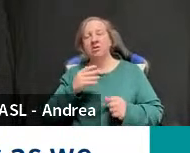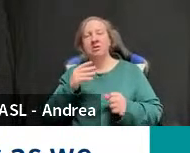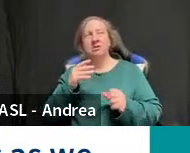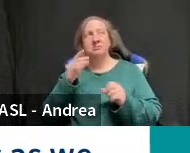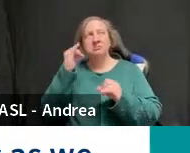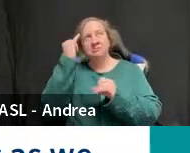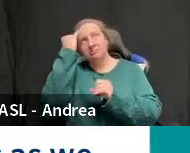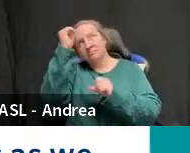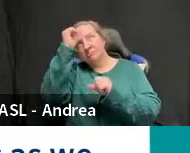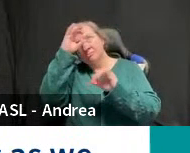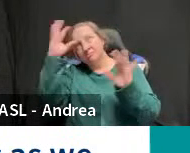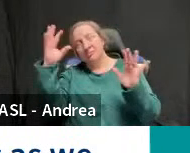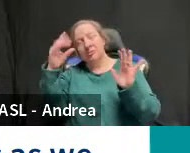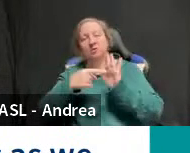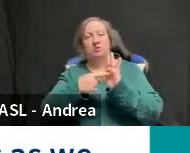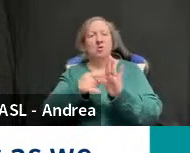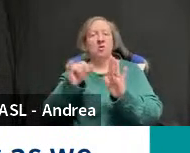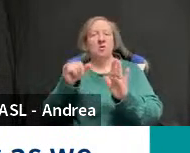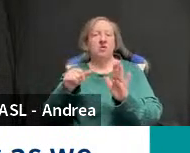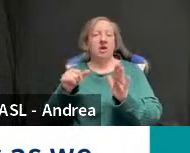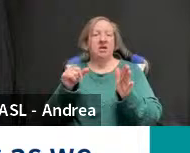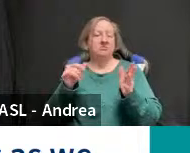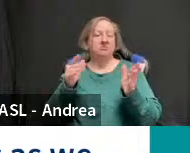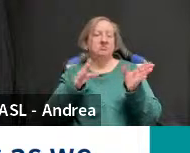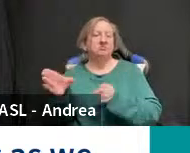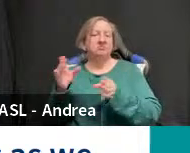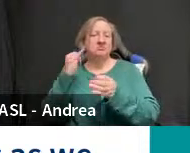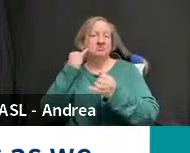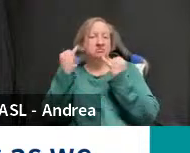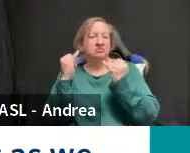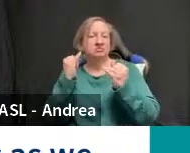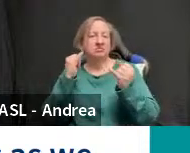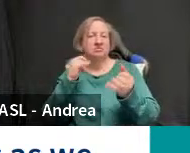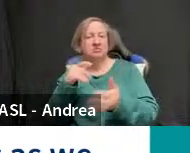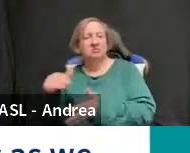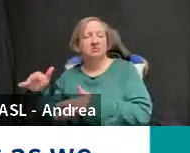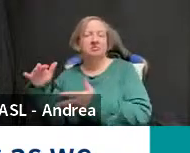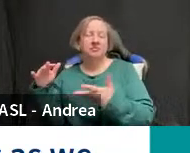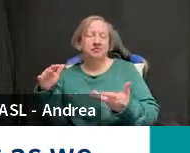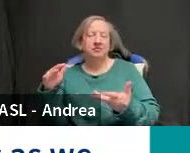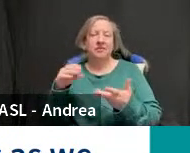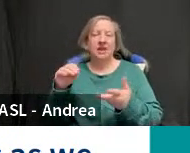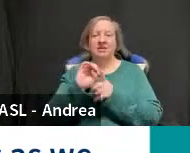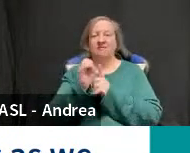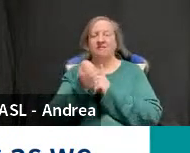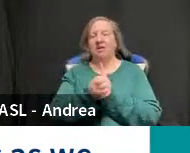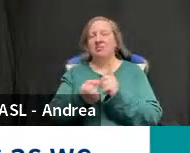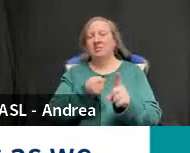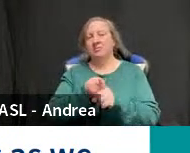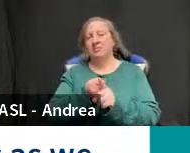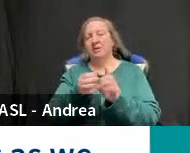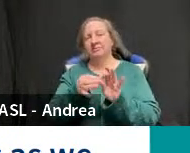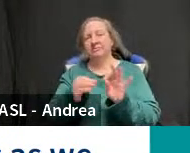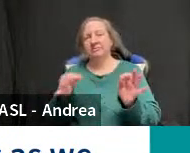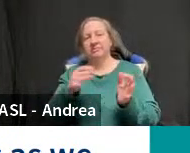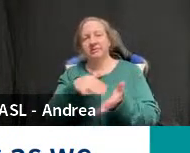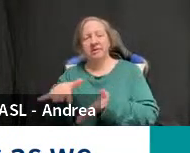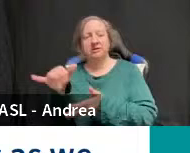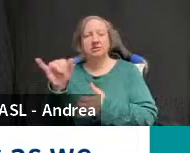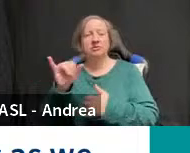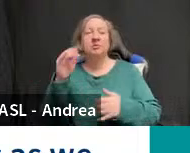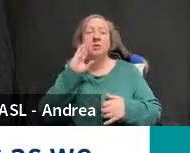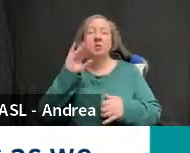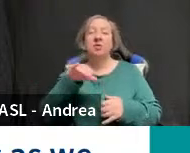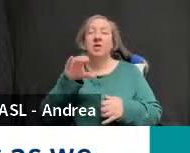in our environmental documents and studies. And so we do know that there are some a Columbia River